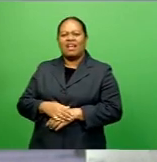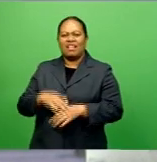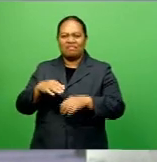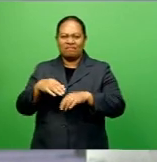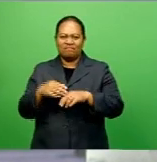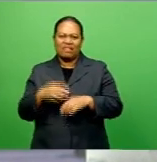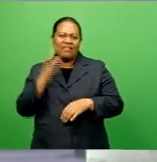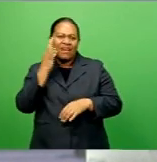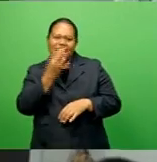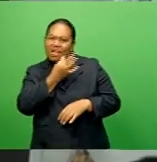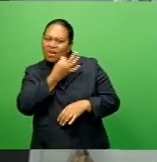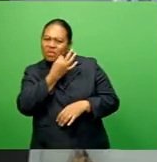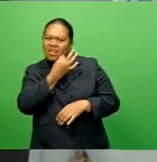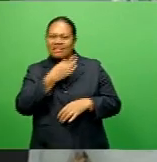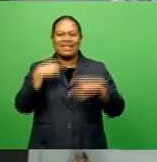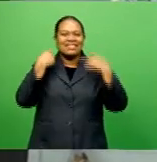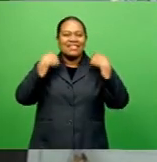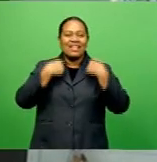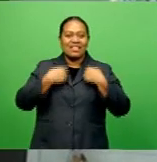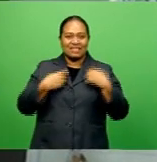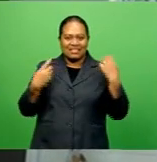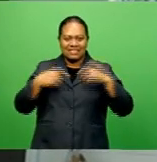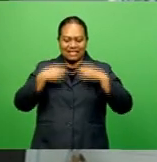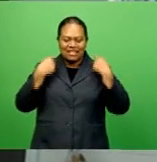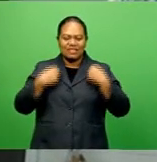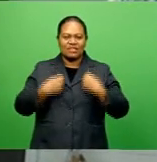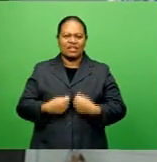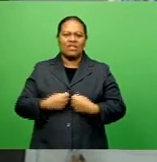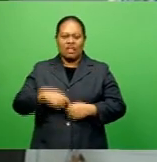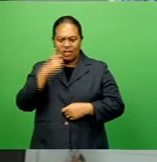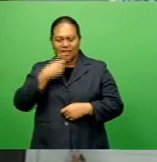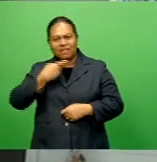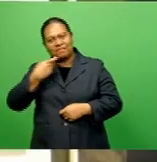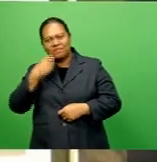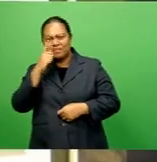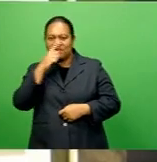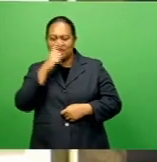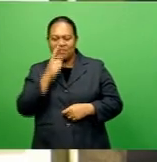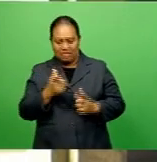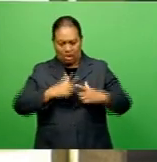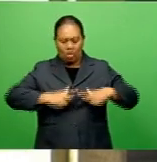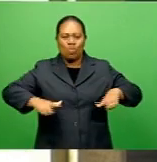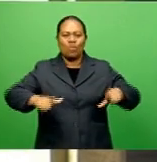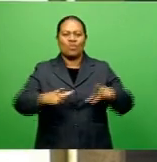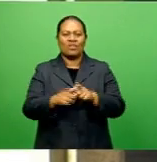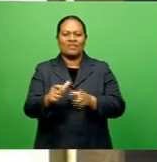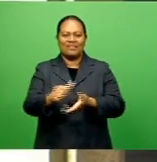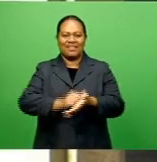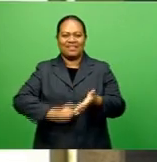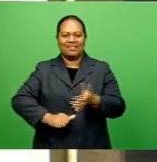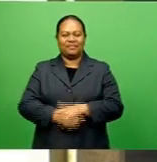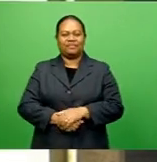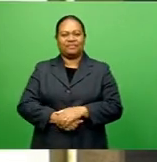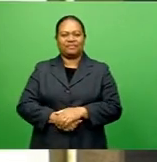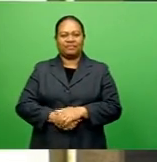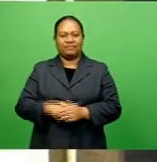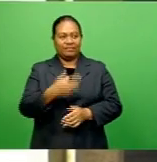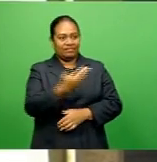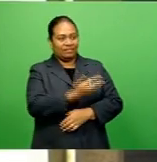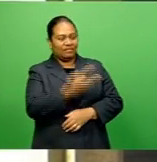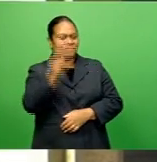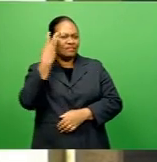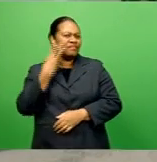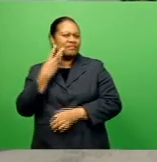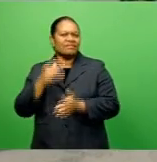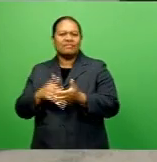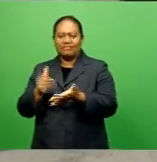and some tapa that will drag the locals to come and buy. The 60-year-old who has been